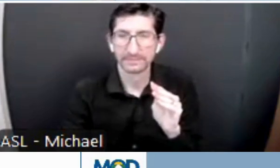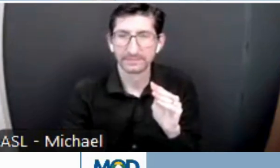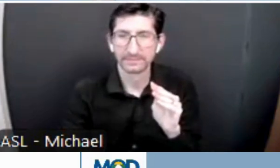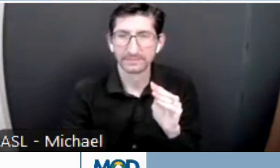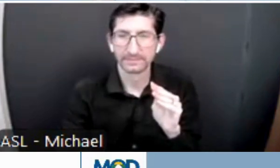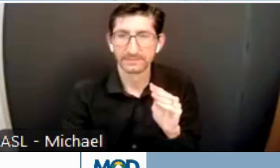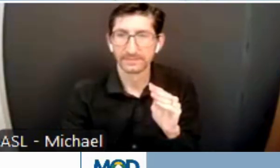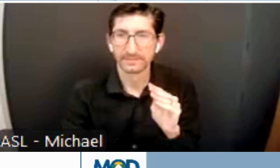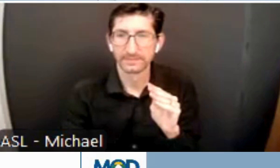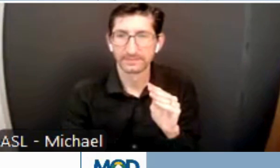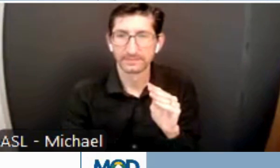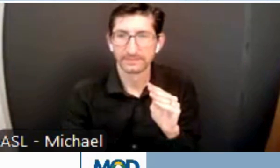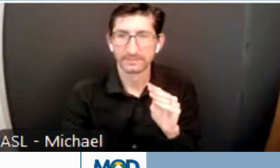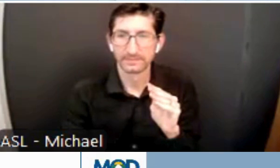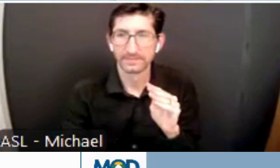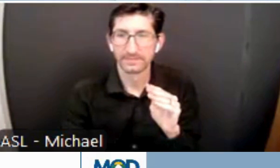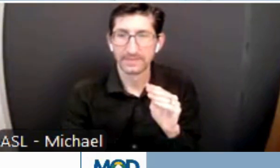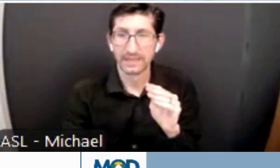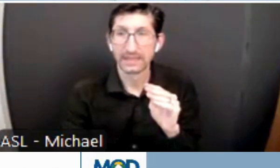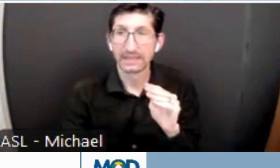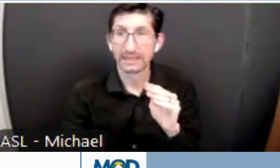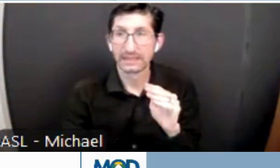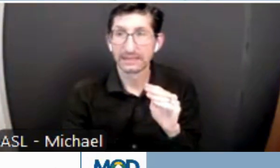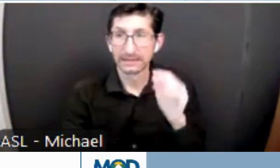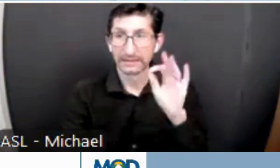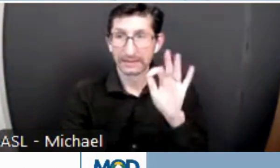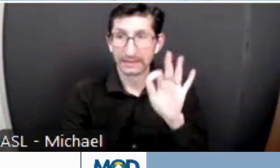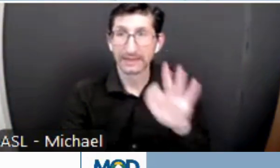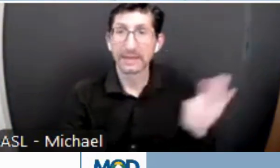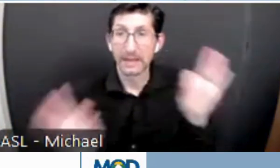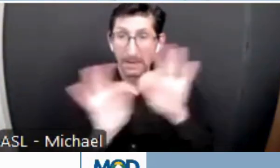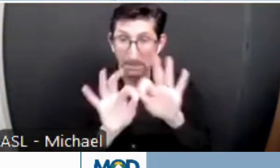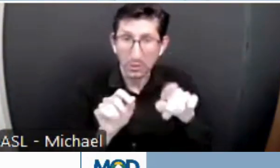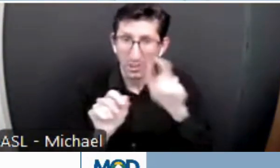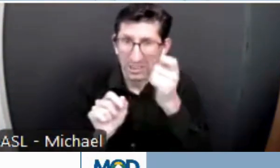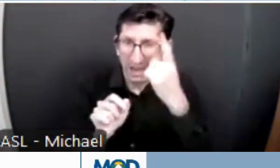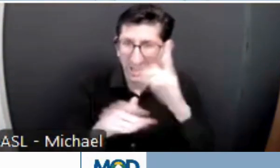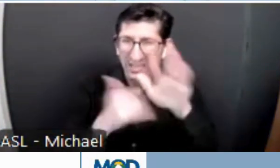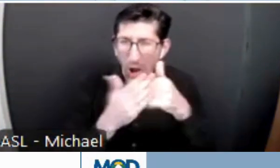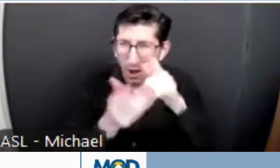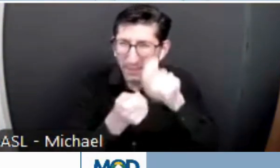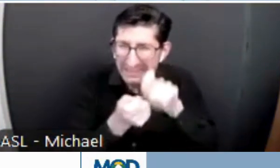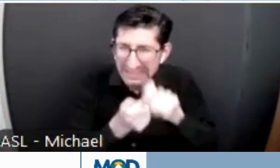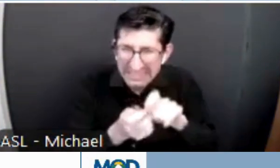might be talking about and how they agree to figure that out.